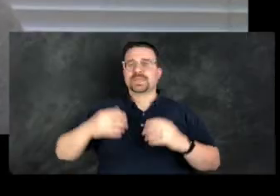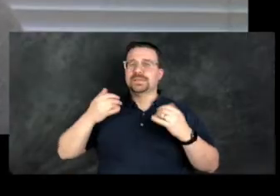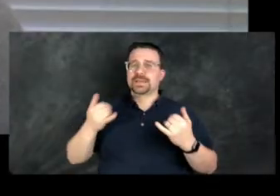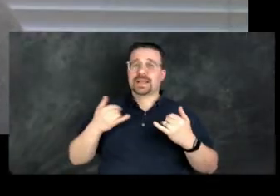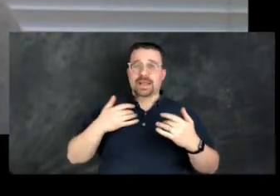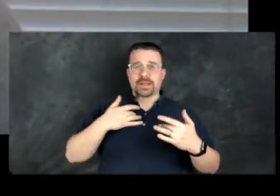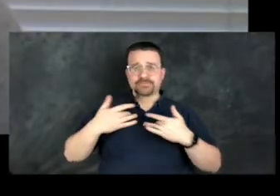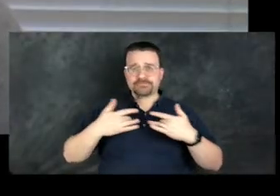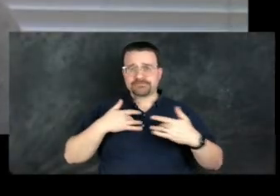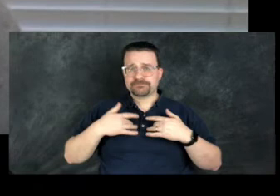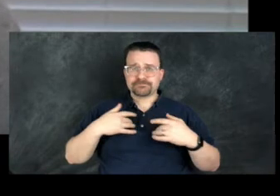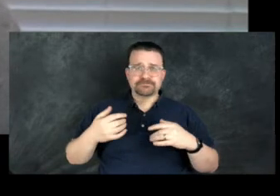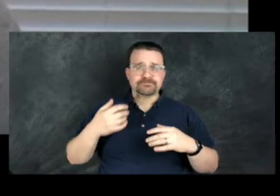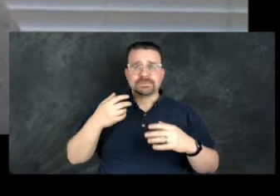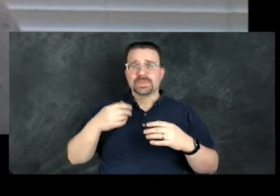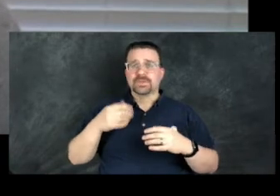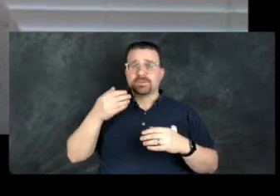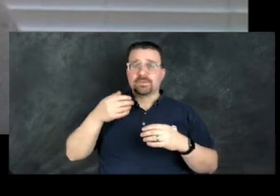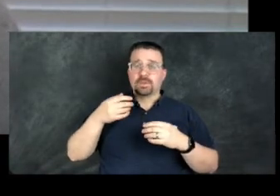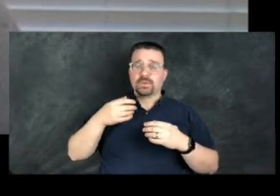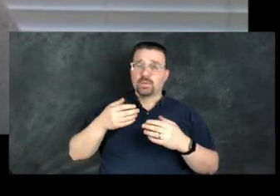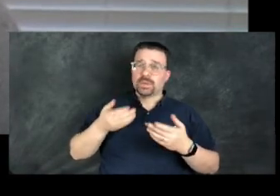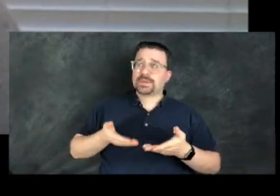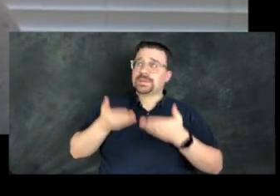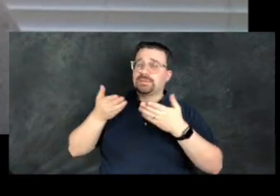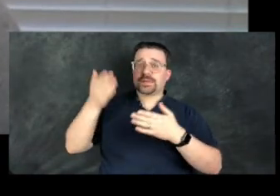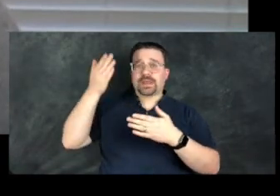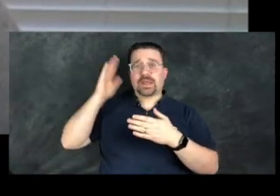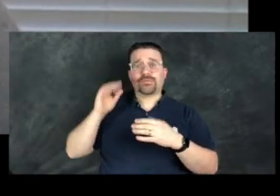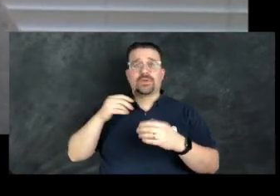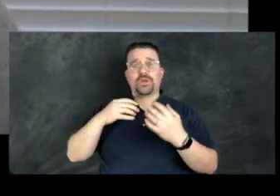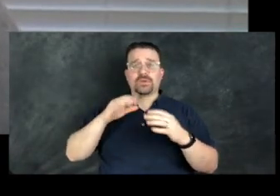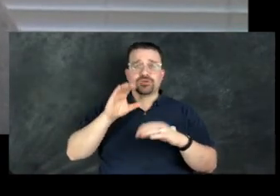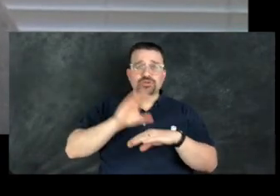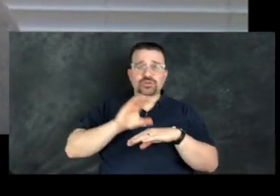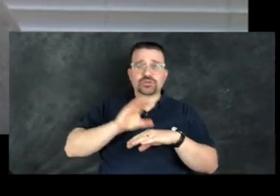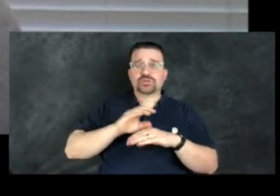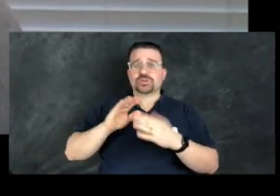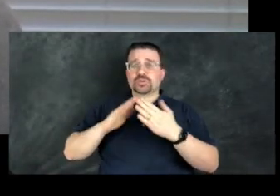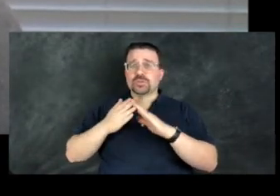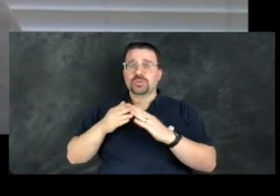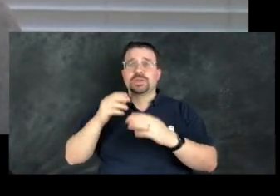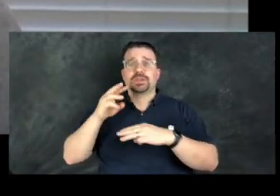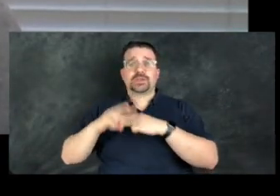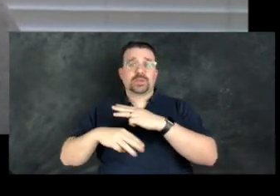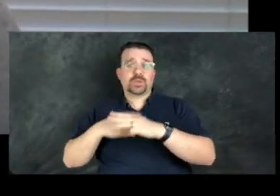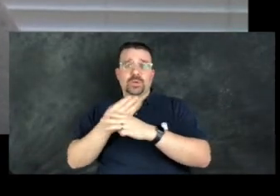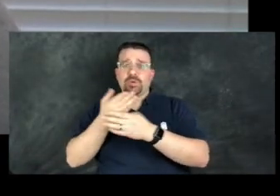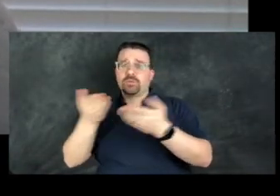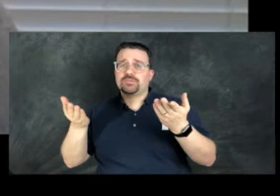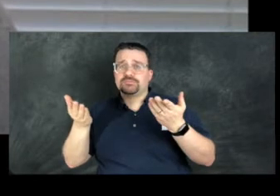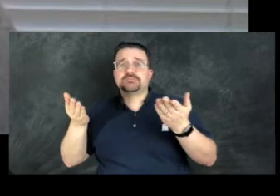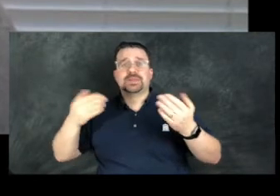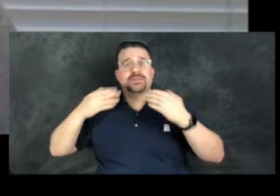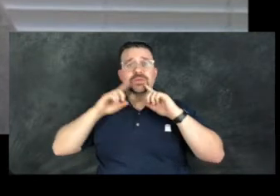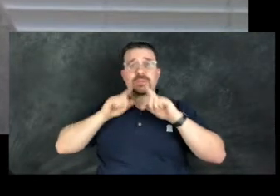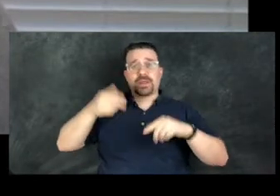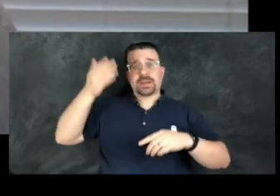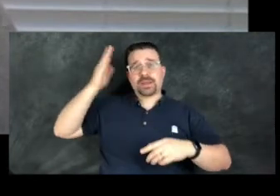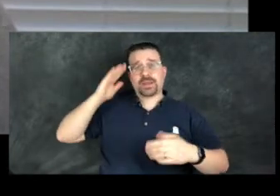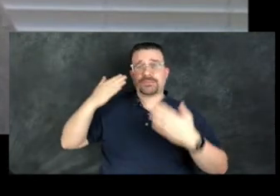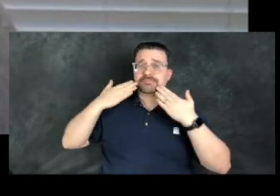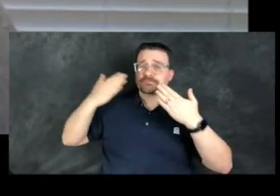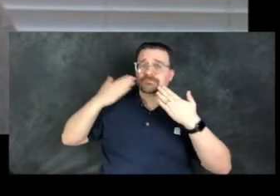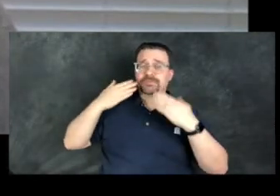As we lift to God the cares and concerns we have for our congregation, community, and world, let us respond to God with thanksgiving as